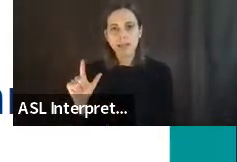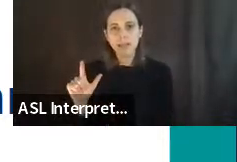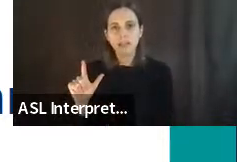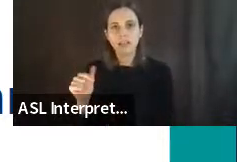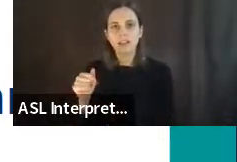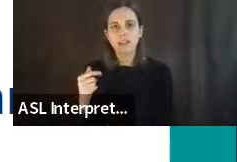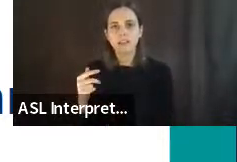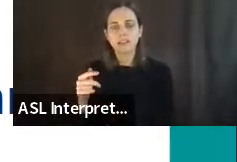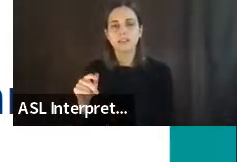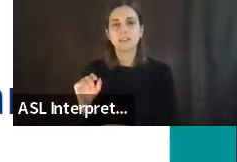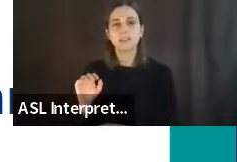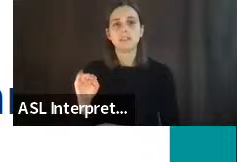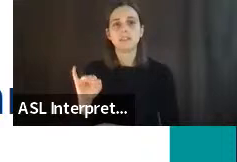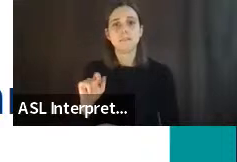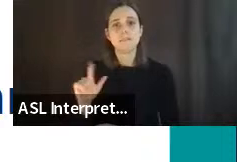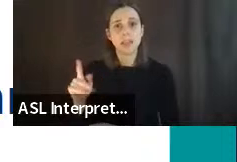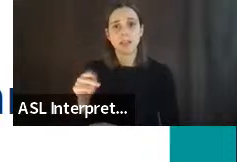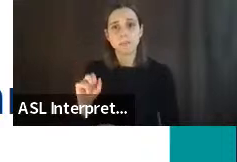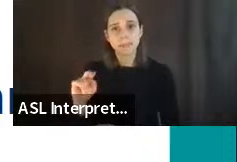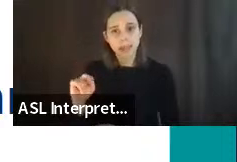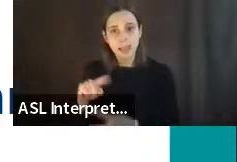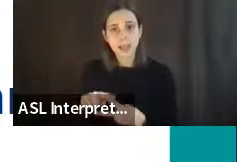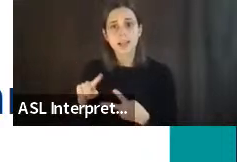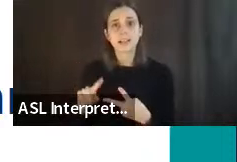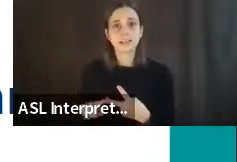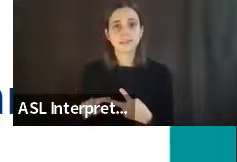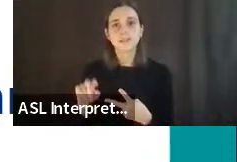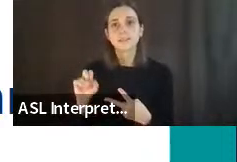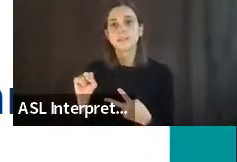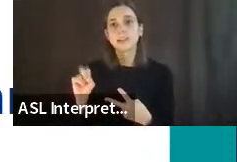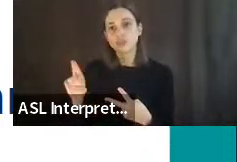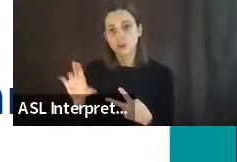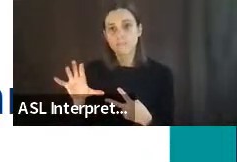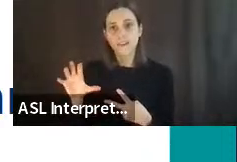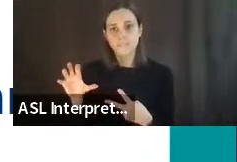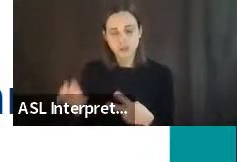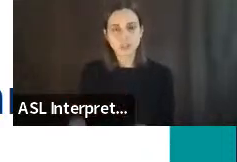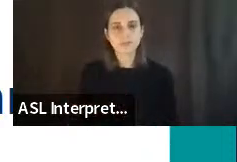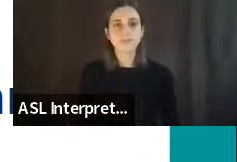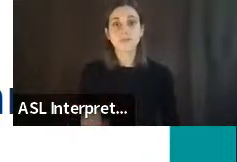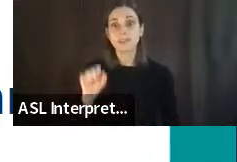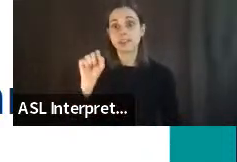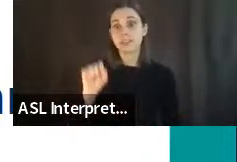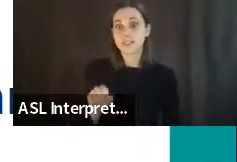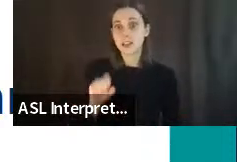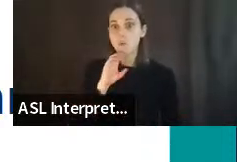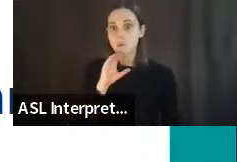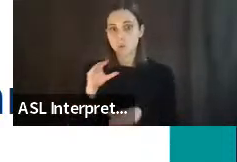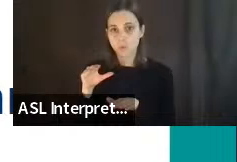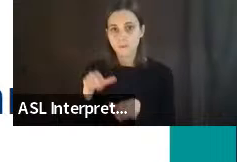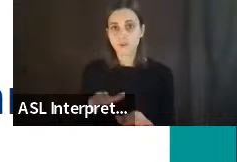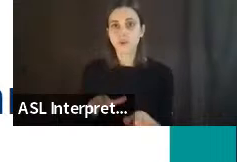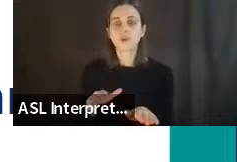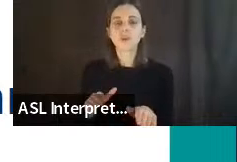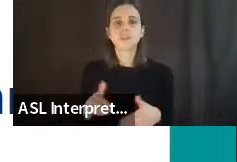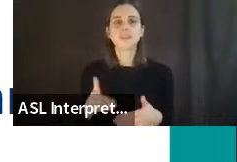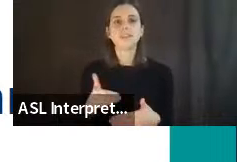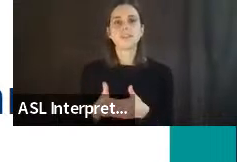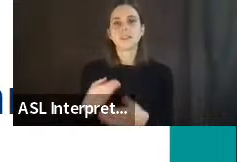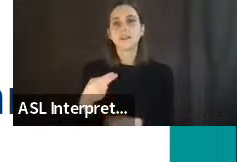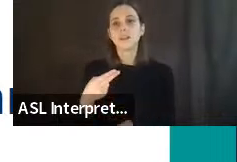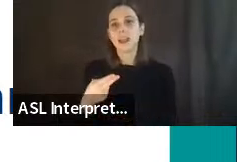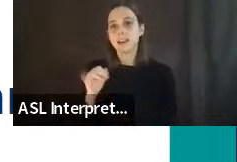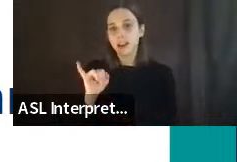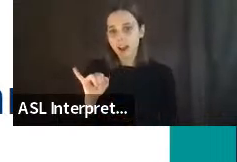2. You've got between middle plane and SR 14, there's an aux lane. And then south of the river between Hayden Island and Marine Drive, as well as between